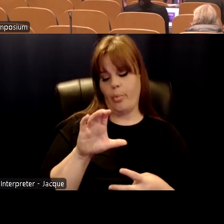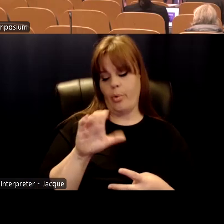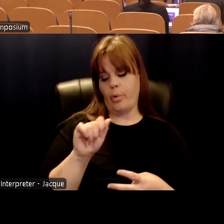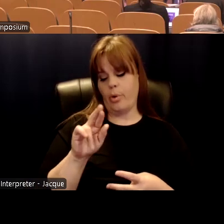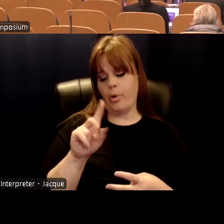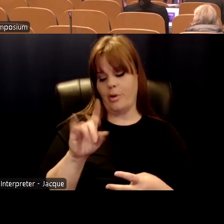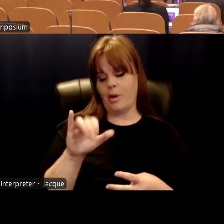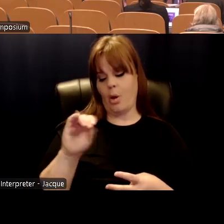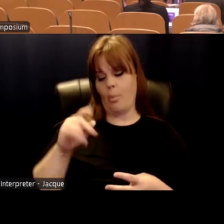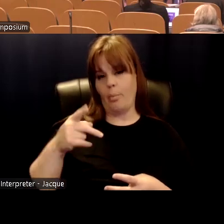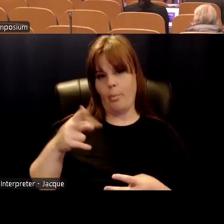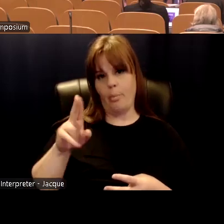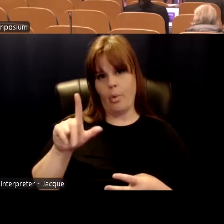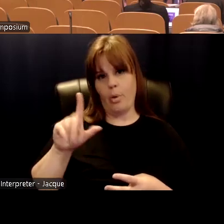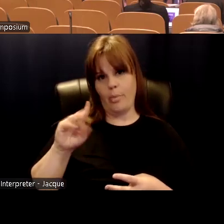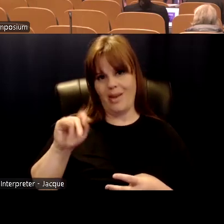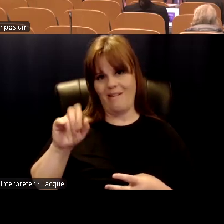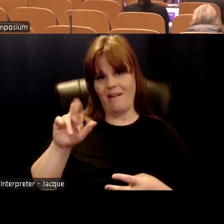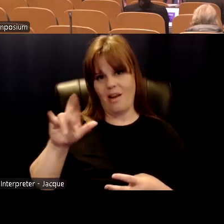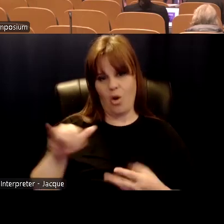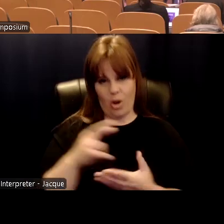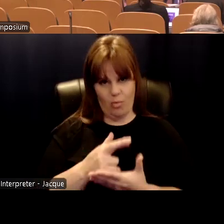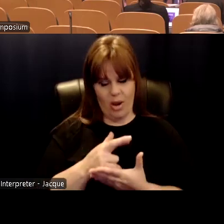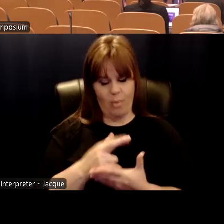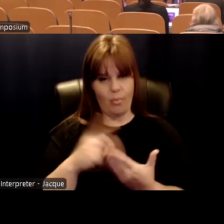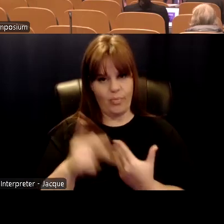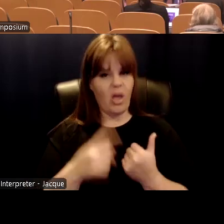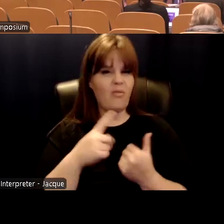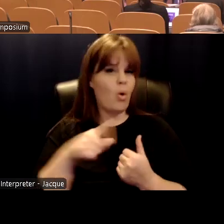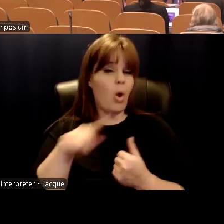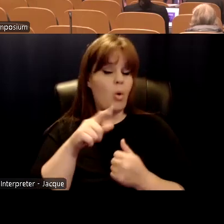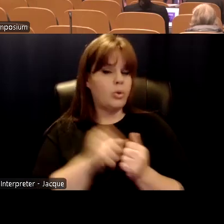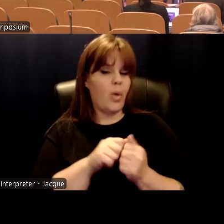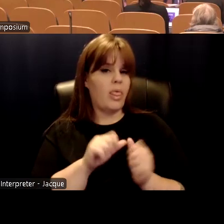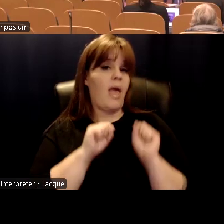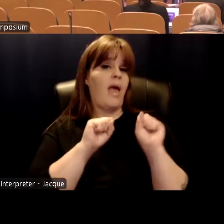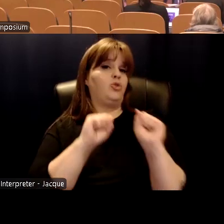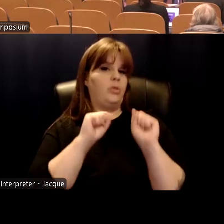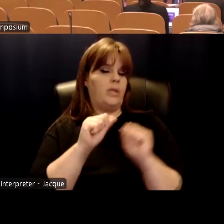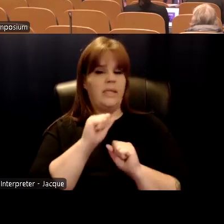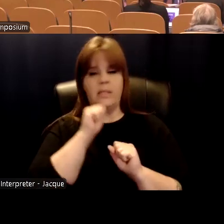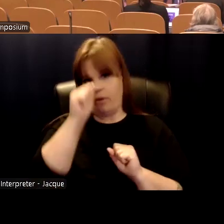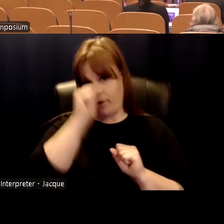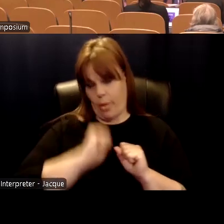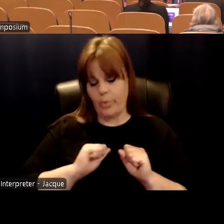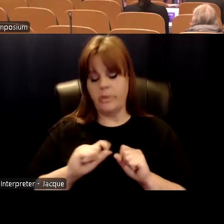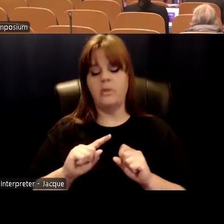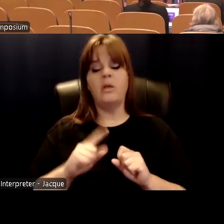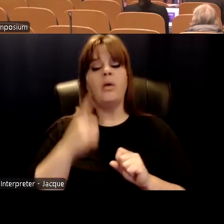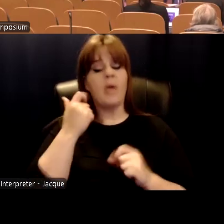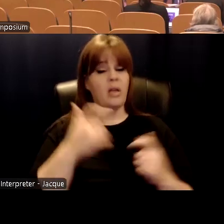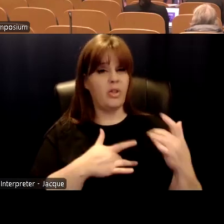that's individualized for people with exercise intolerance. But because of the concern that people have that